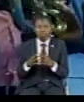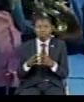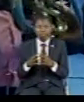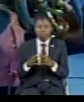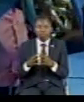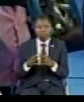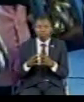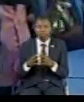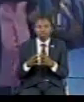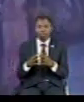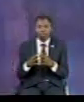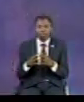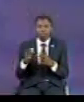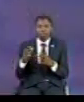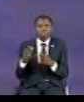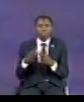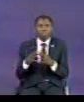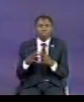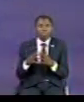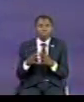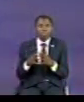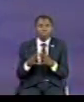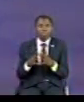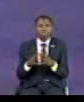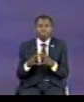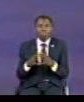Next testimony.